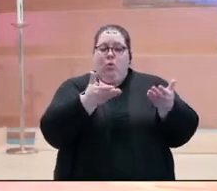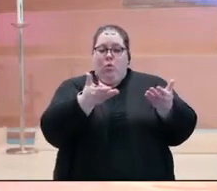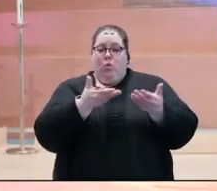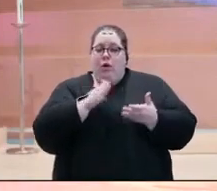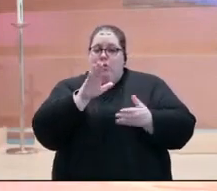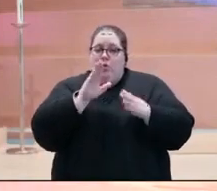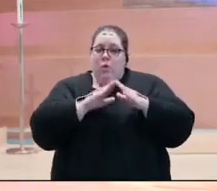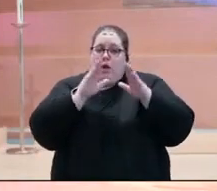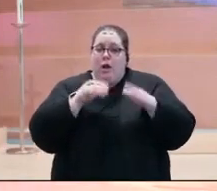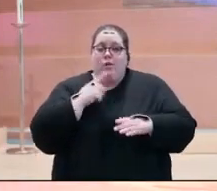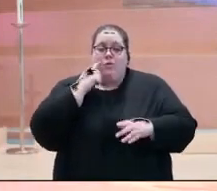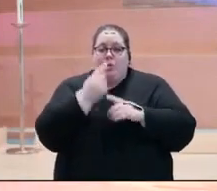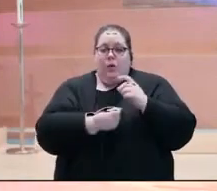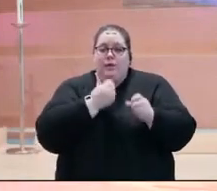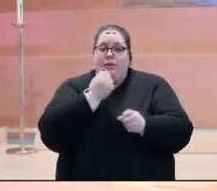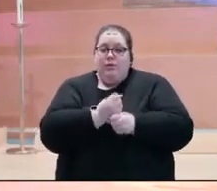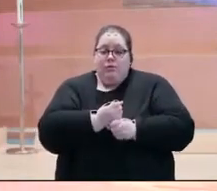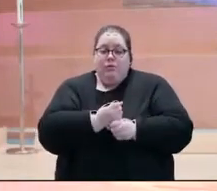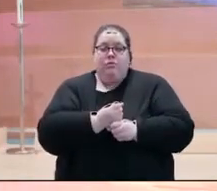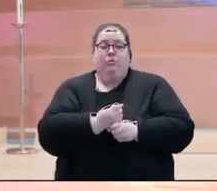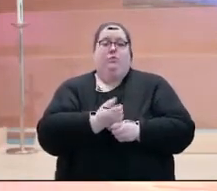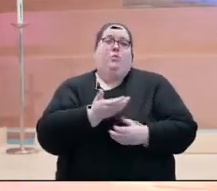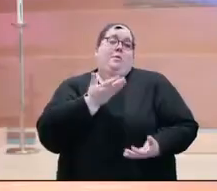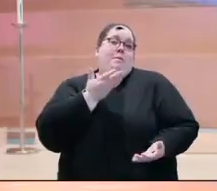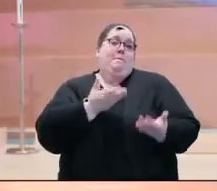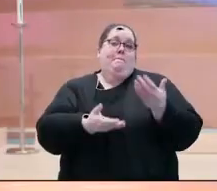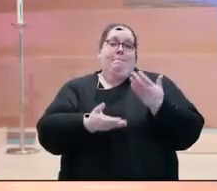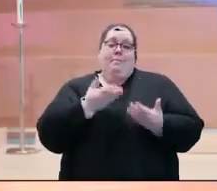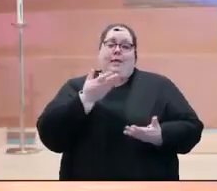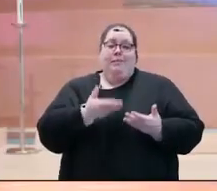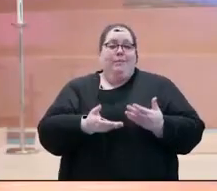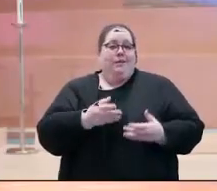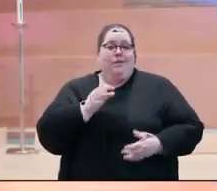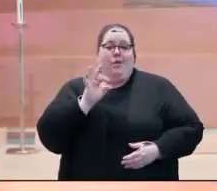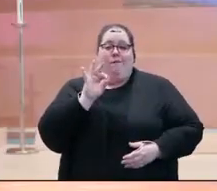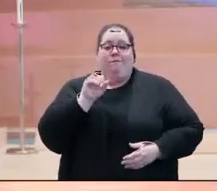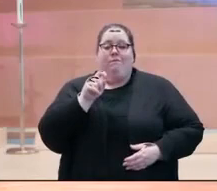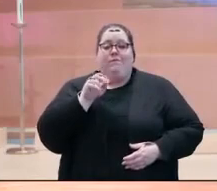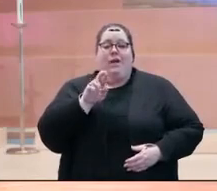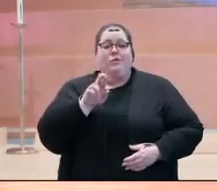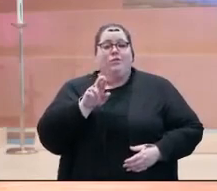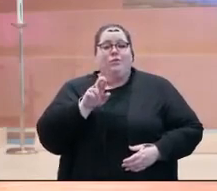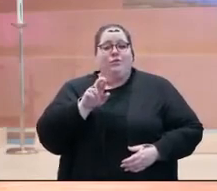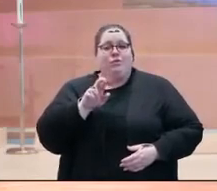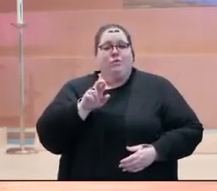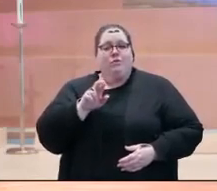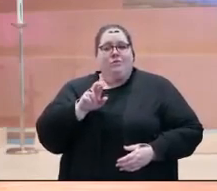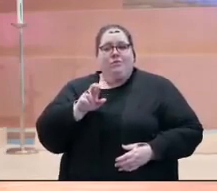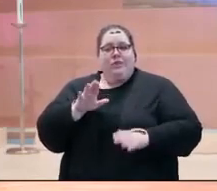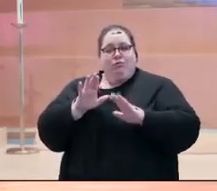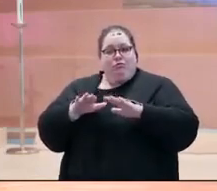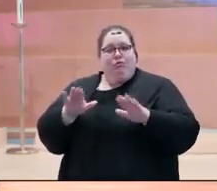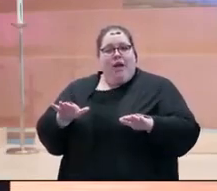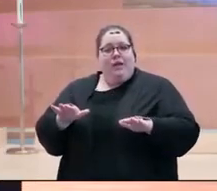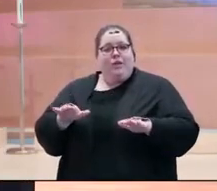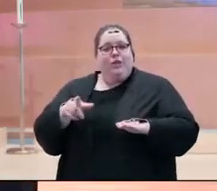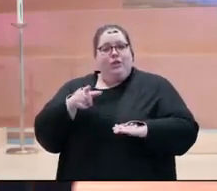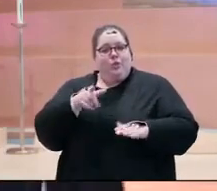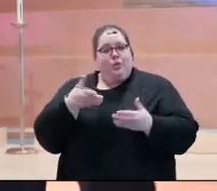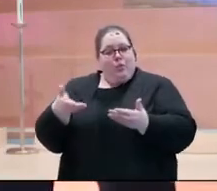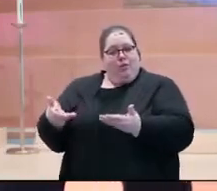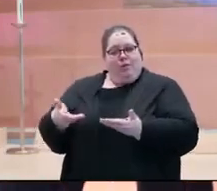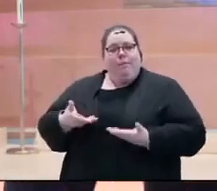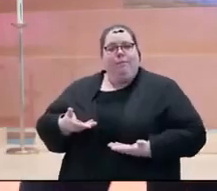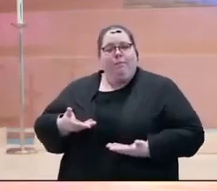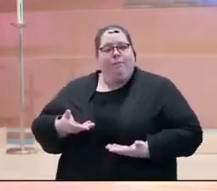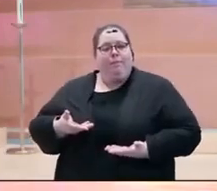really, really out there, maybe it looks like fostering a child. Right? All of these ways, I don't know how they